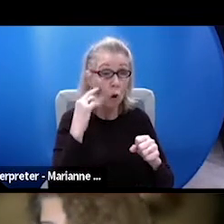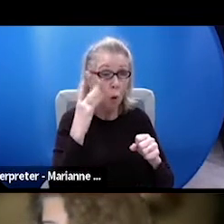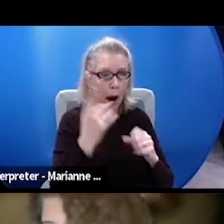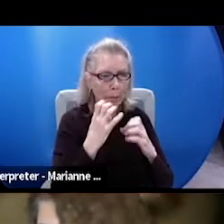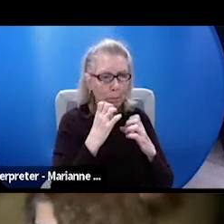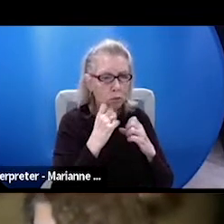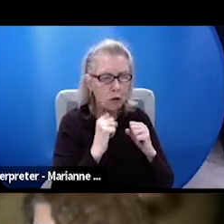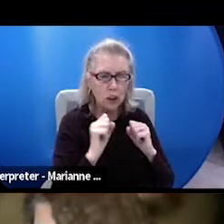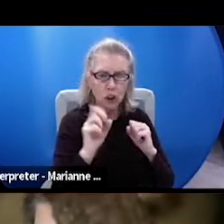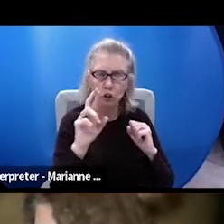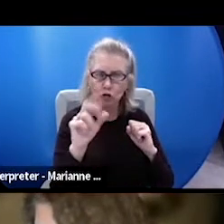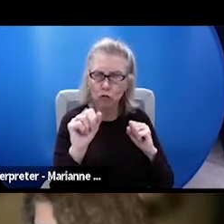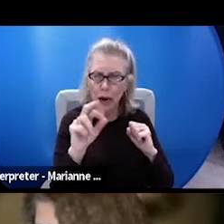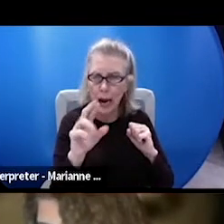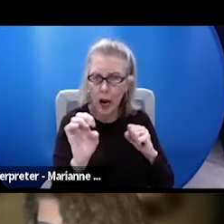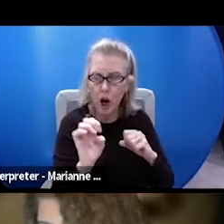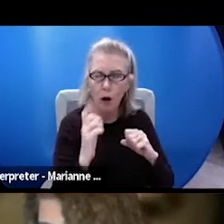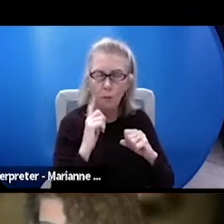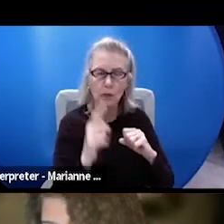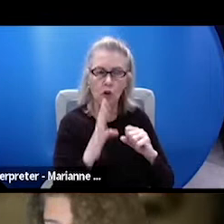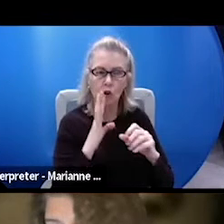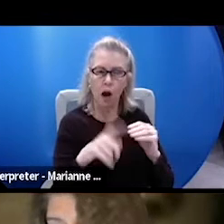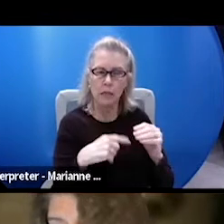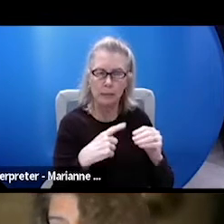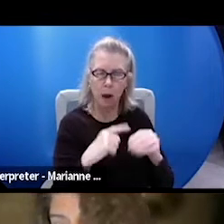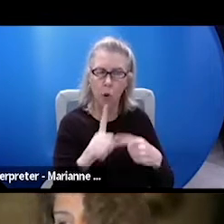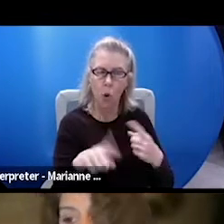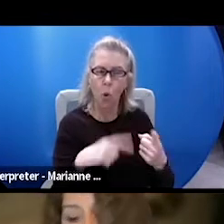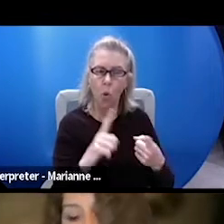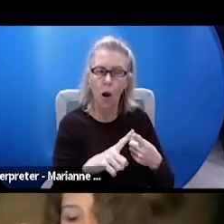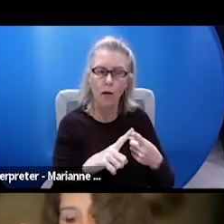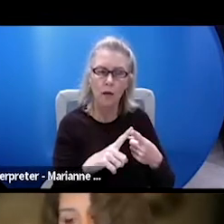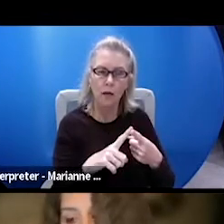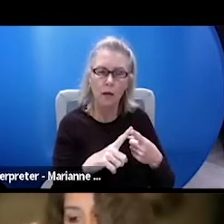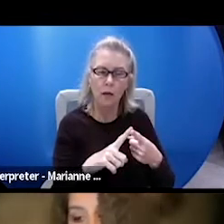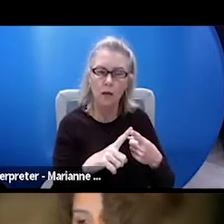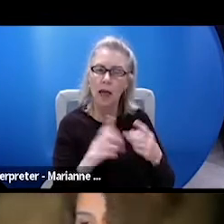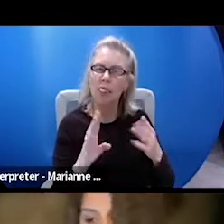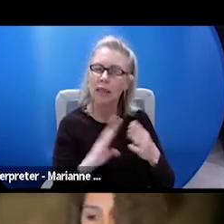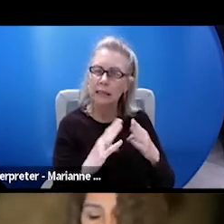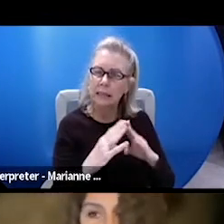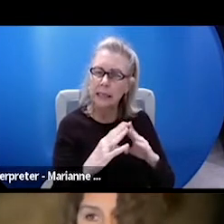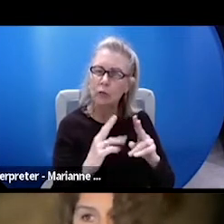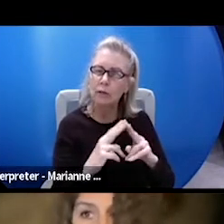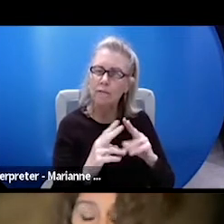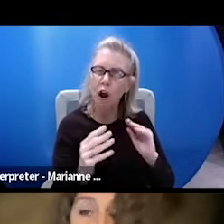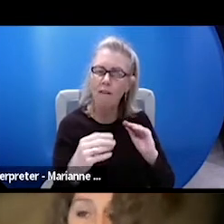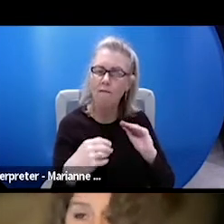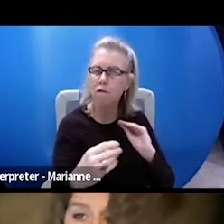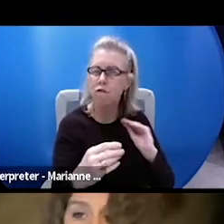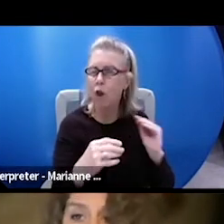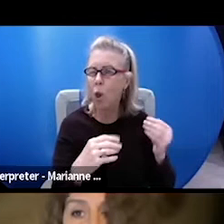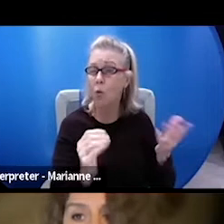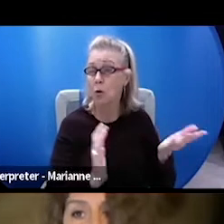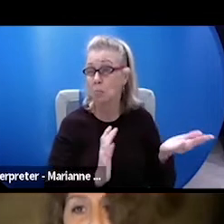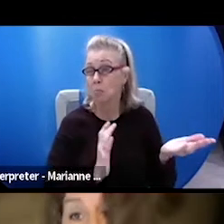because they talk about a time when the city was a very fluid, cosmopolitan, and